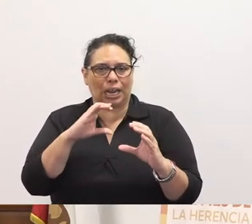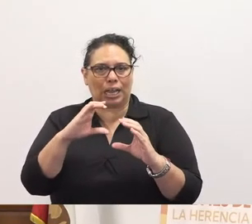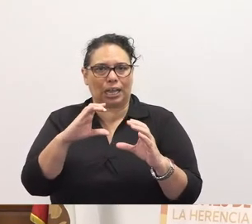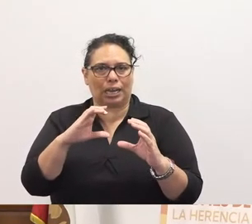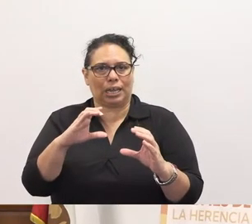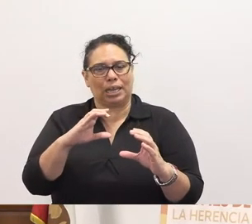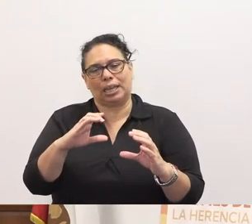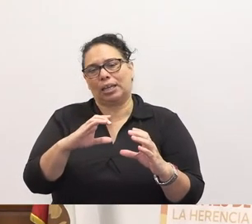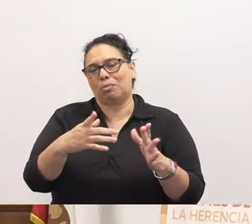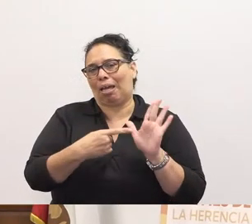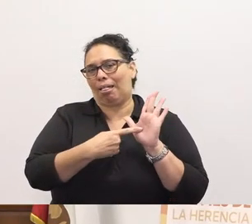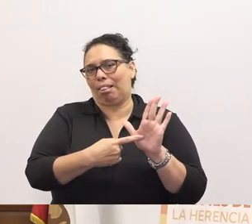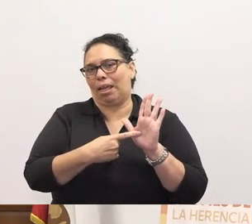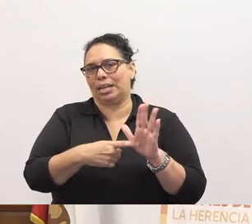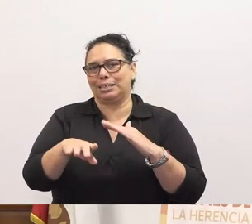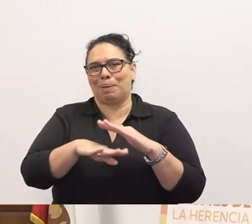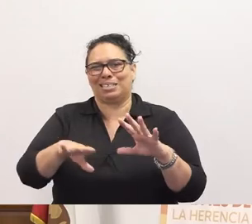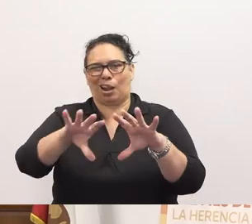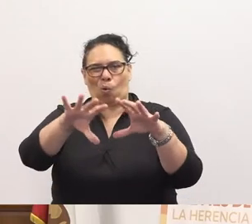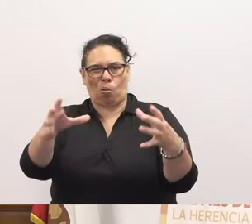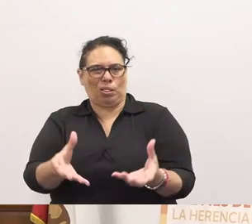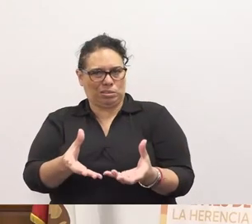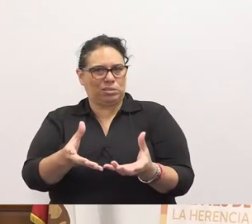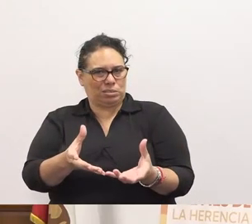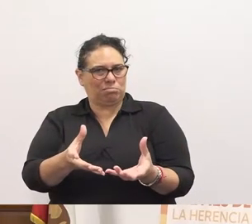our highlights really based on a holistic,